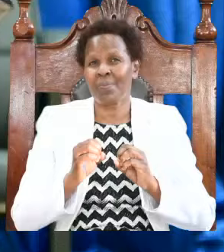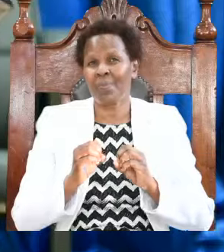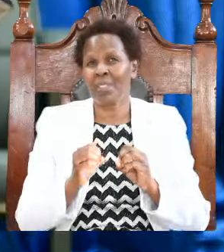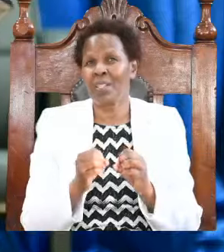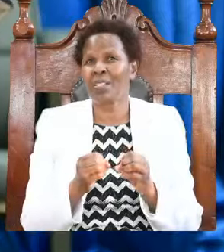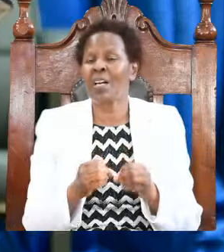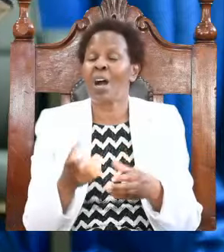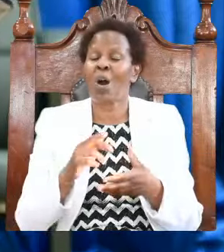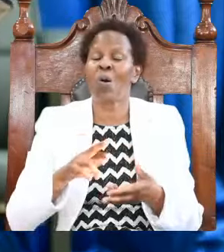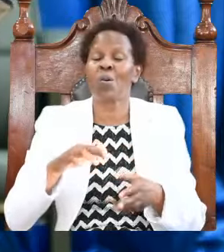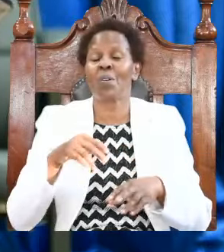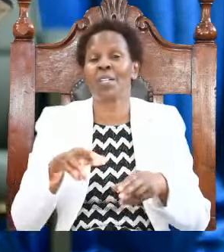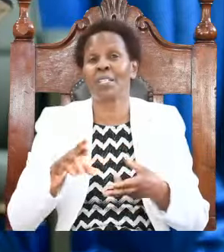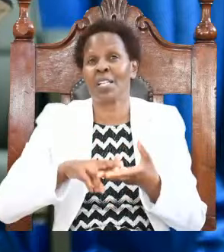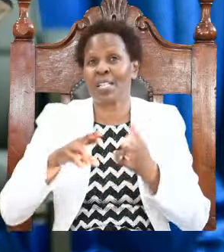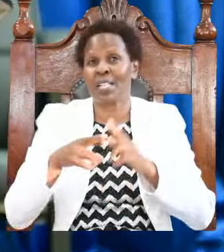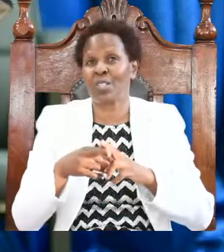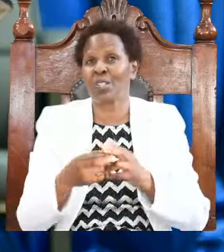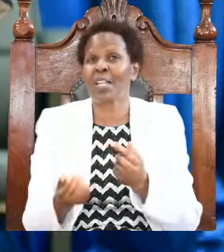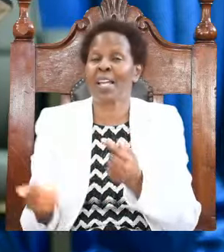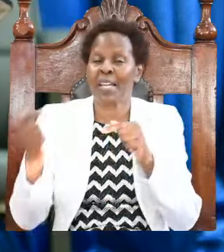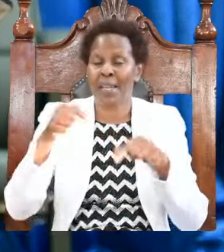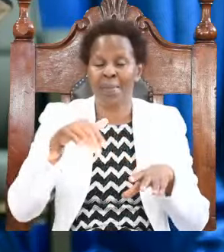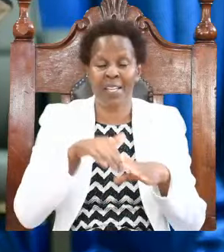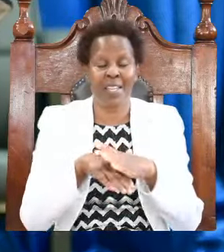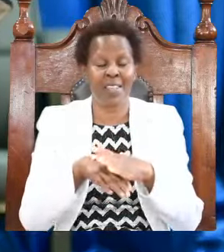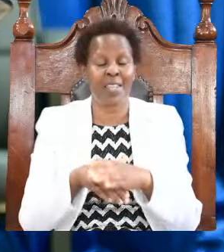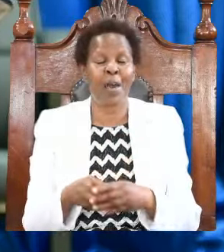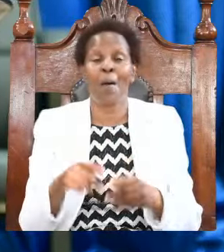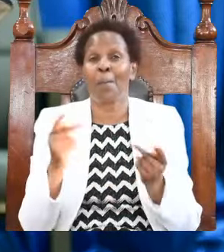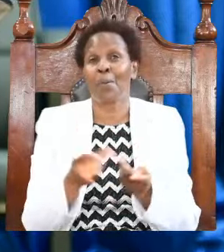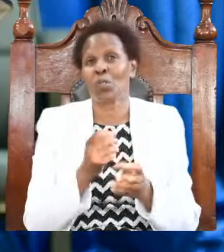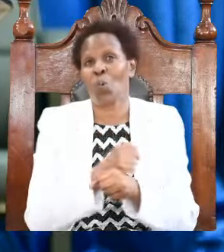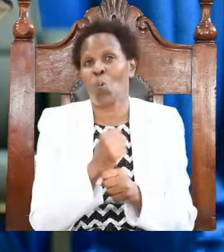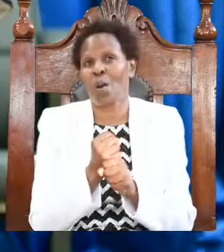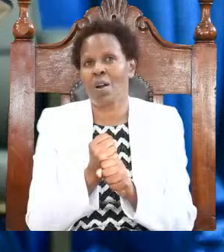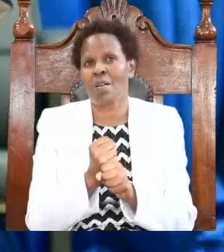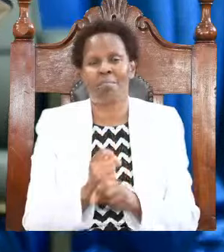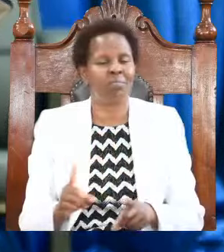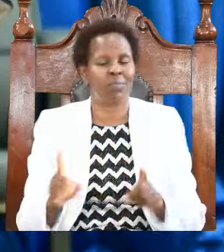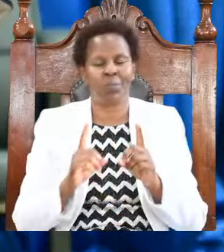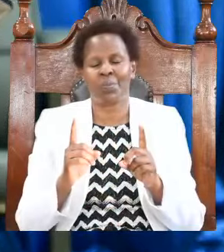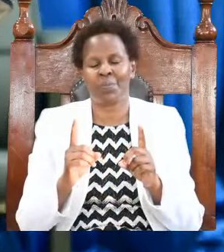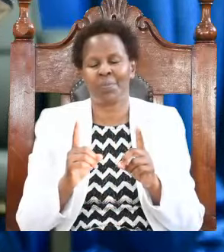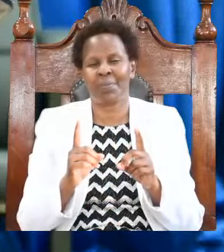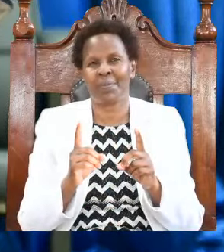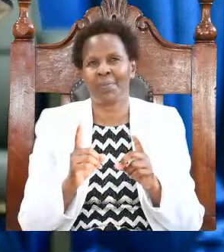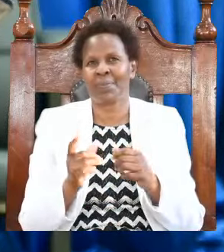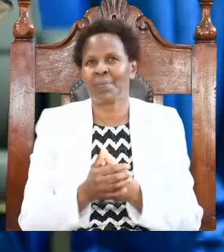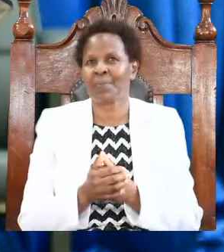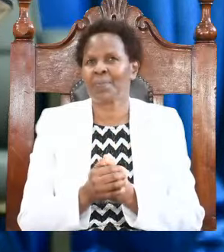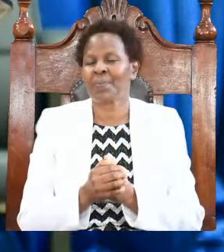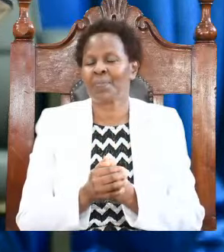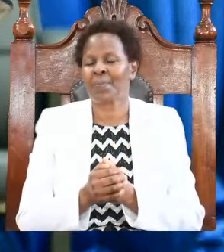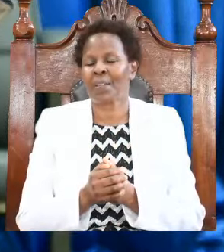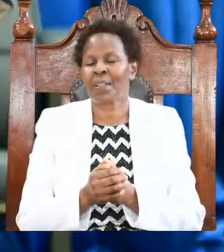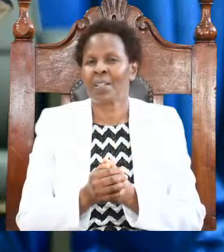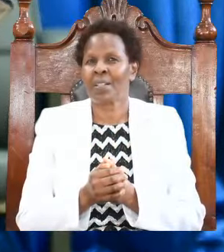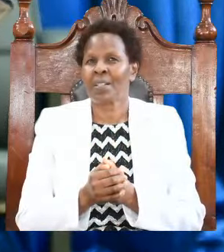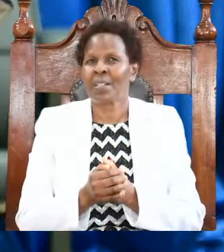those relationships as people came into the place where he was working, as he was rendering his services.